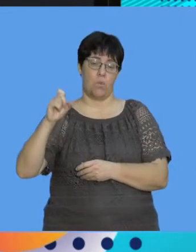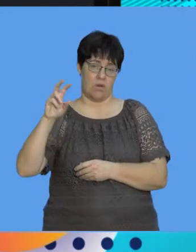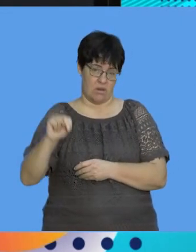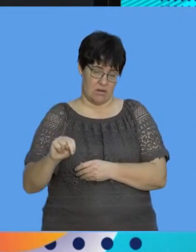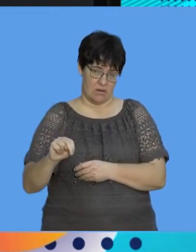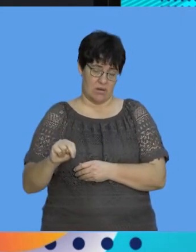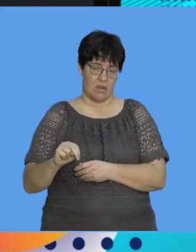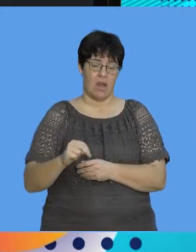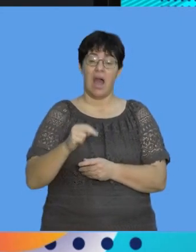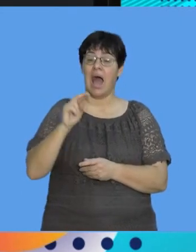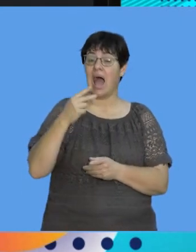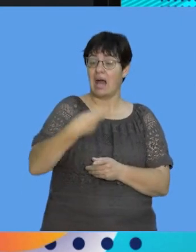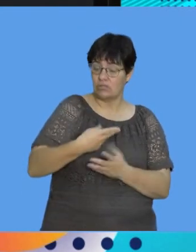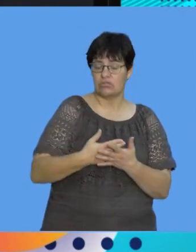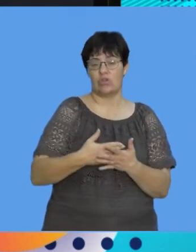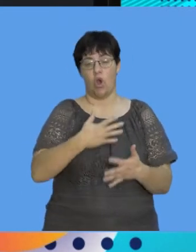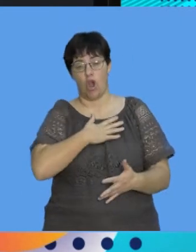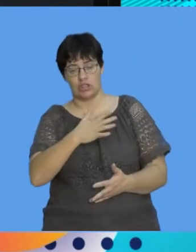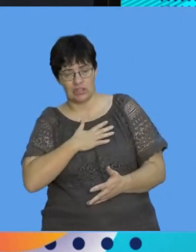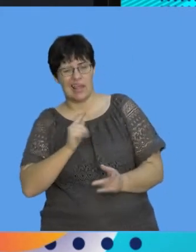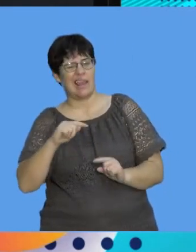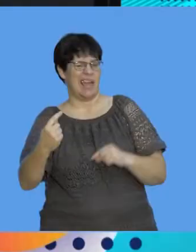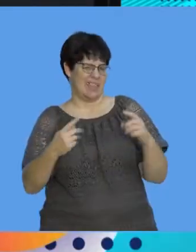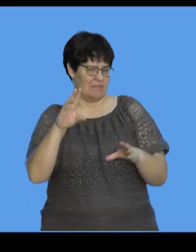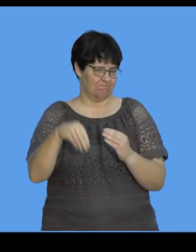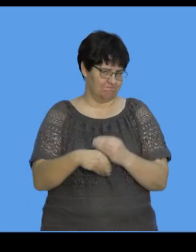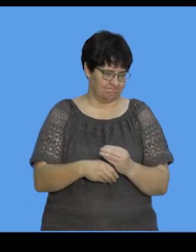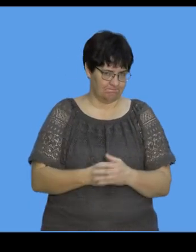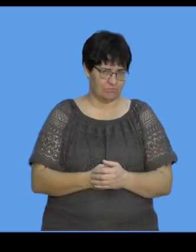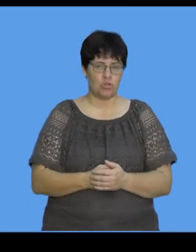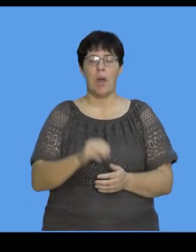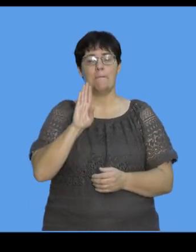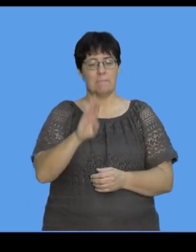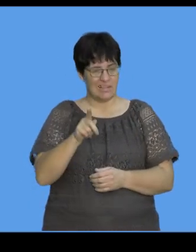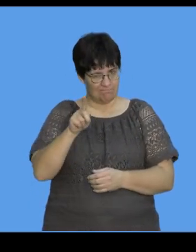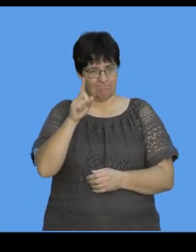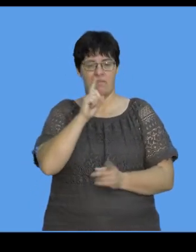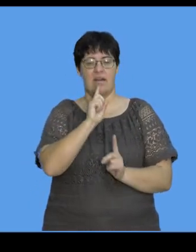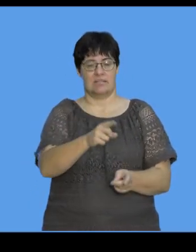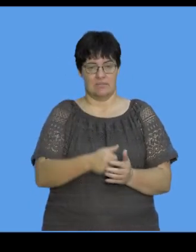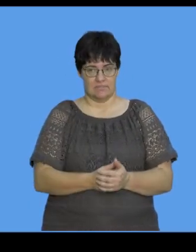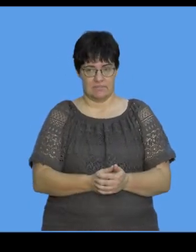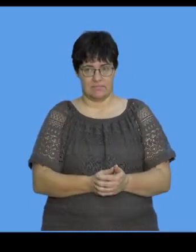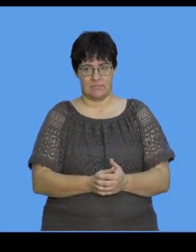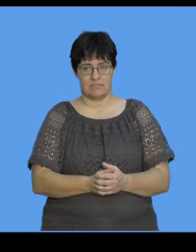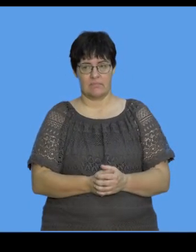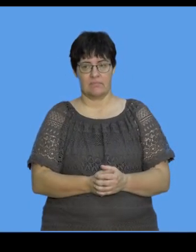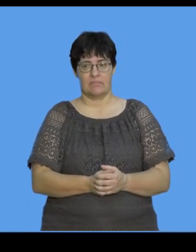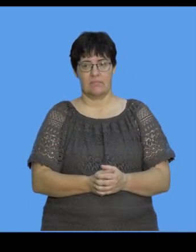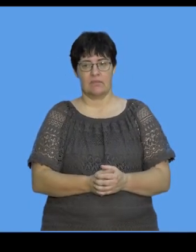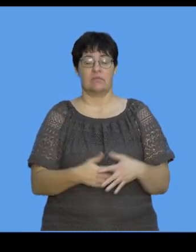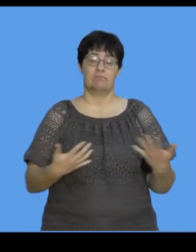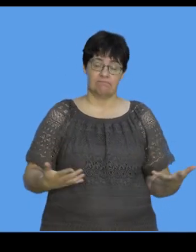hydrogen, oxygen, and then sometimes other little bits there. So number B would be your answer.